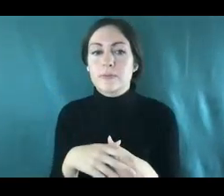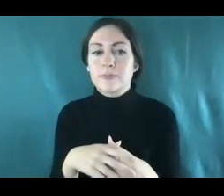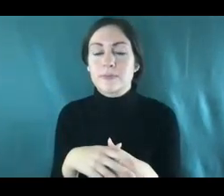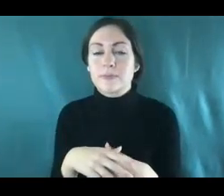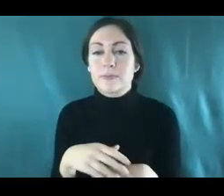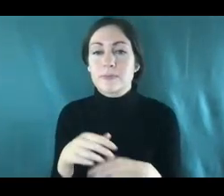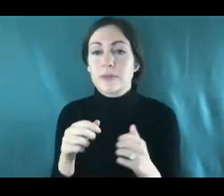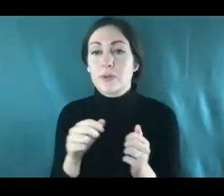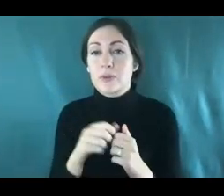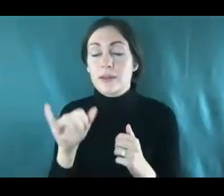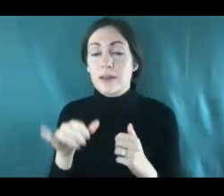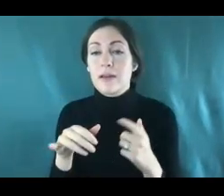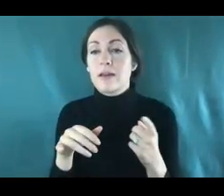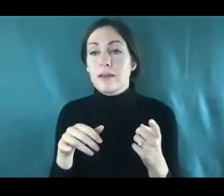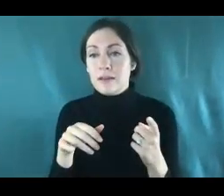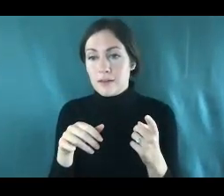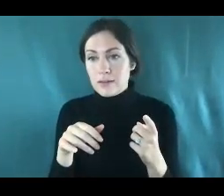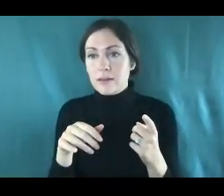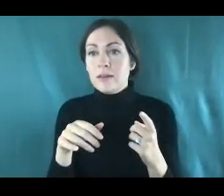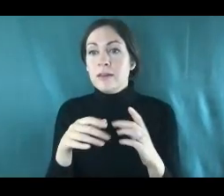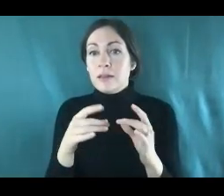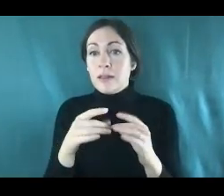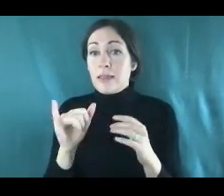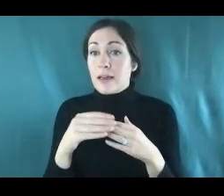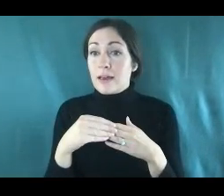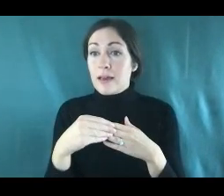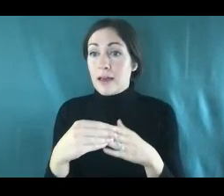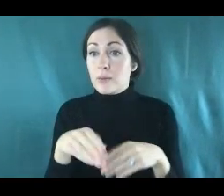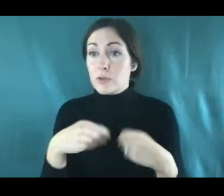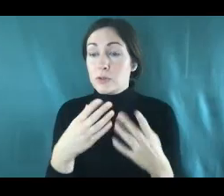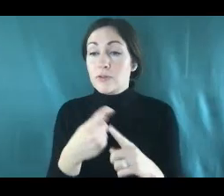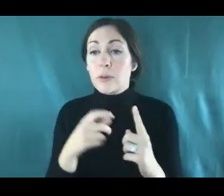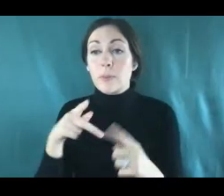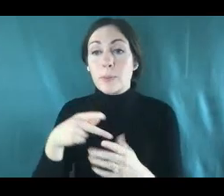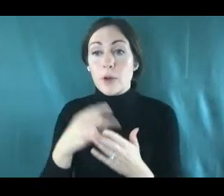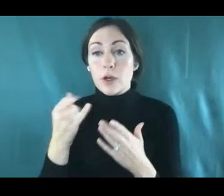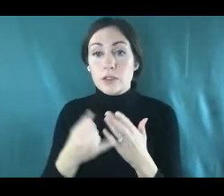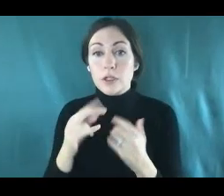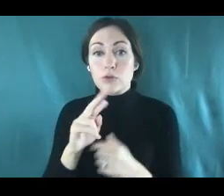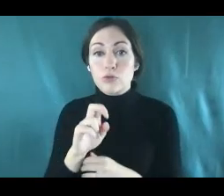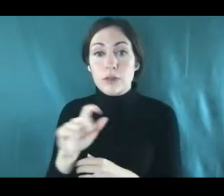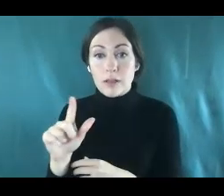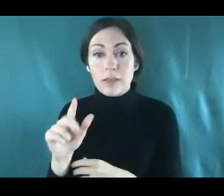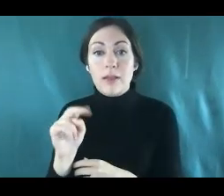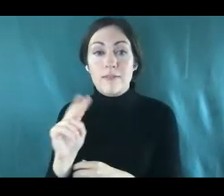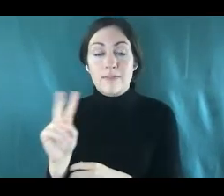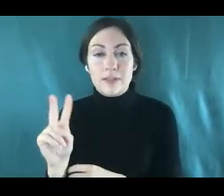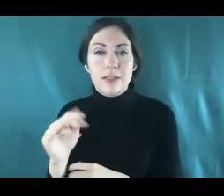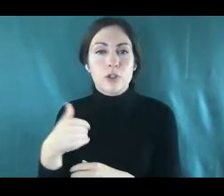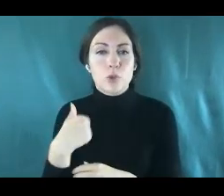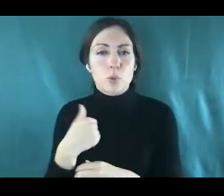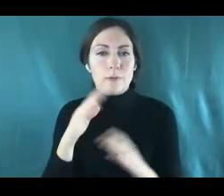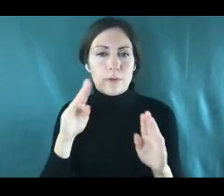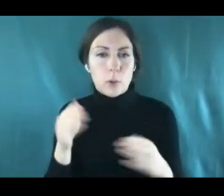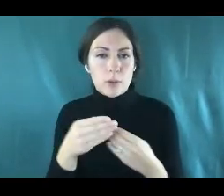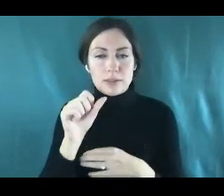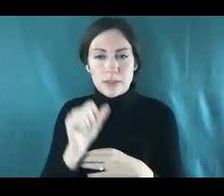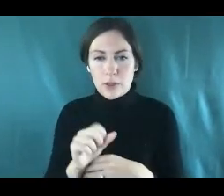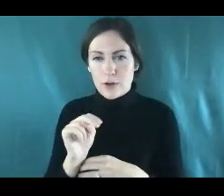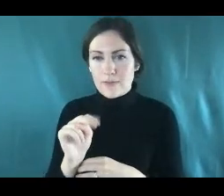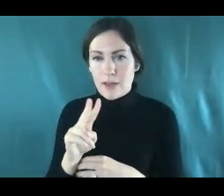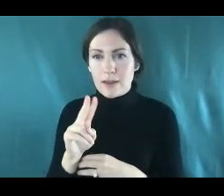With that said, the guide was produced by Project Real NV. It's a youth-focused Southern Nevada nonprofit